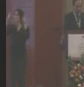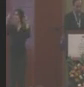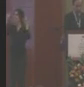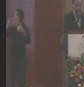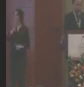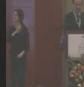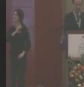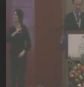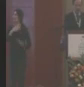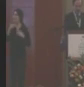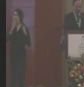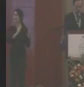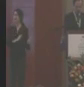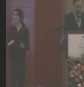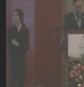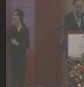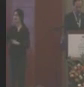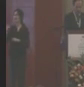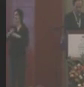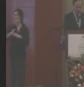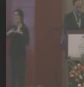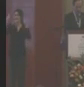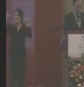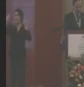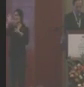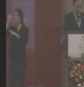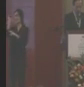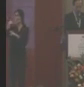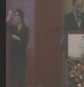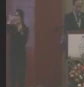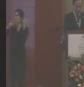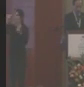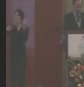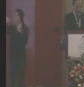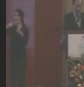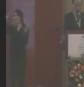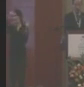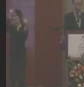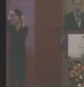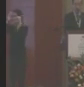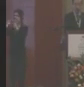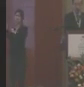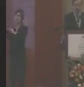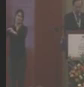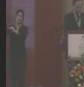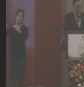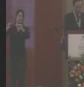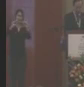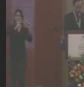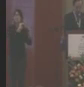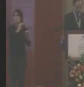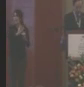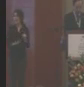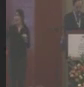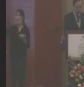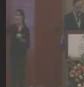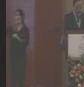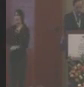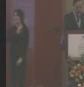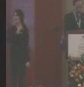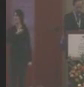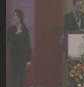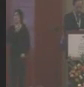called Chile Ready, which has mobilized more than 5 million people throughout our